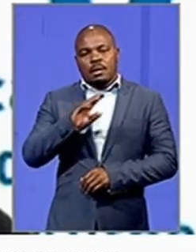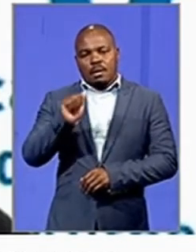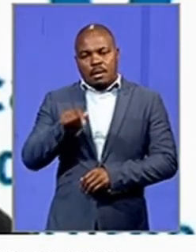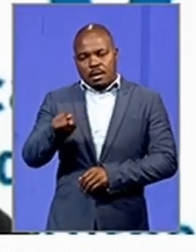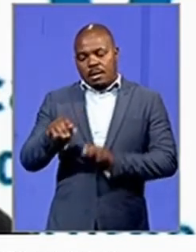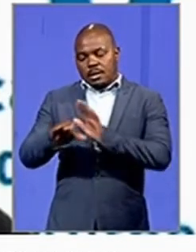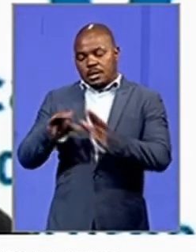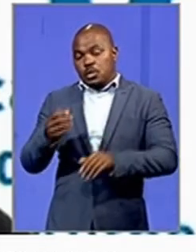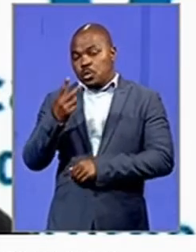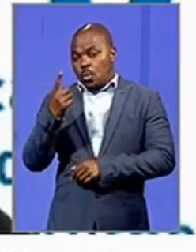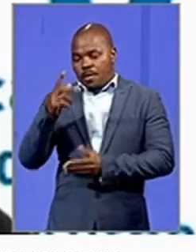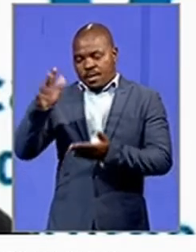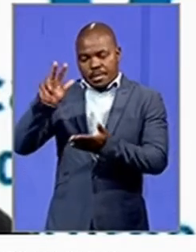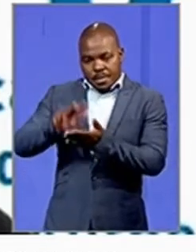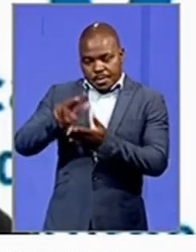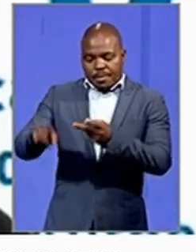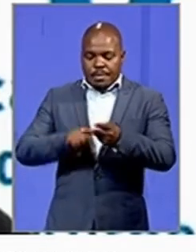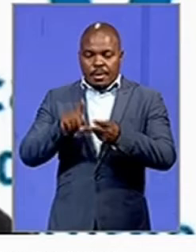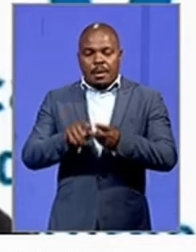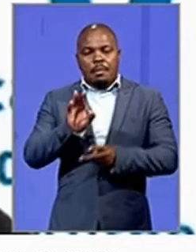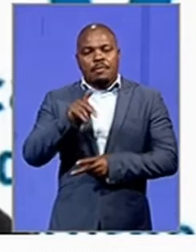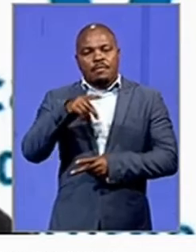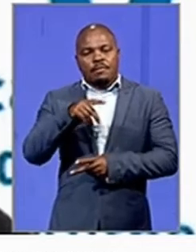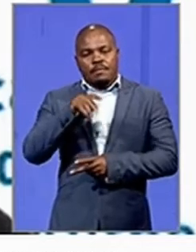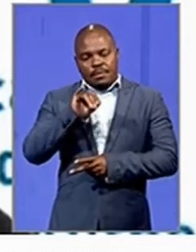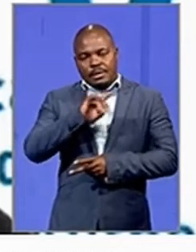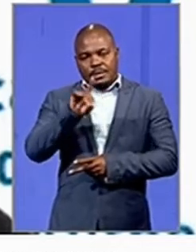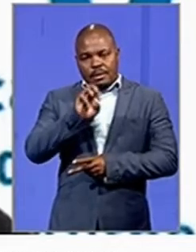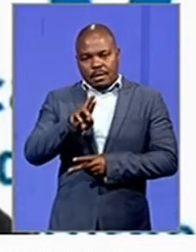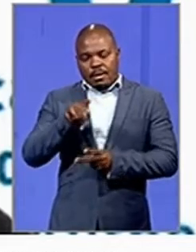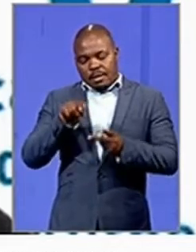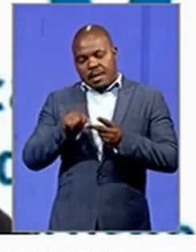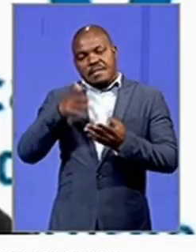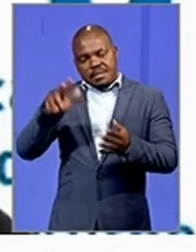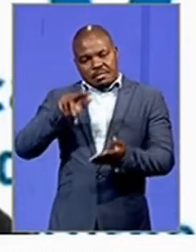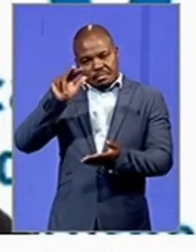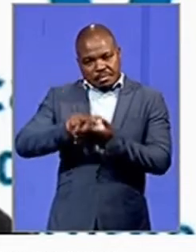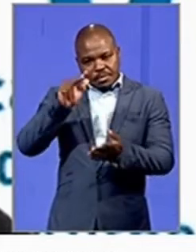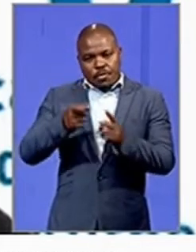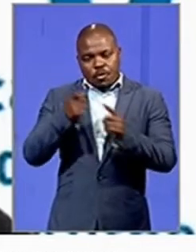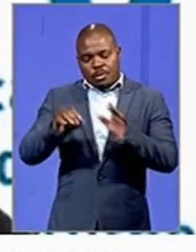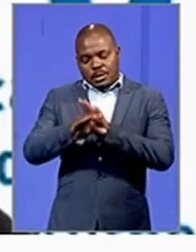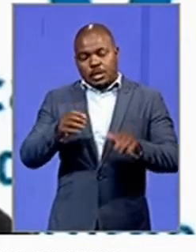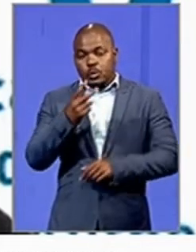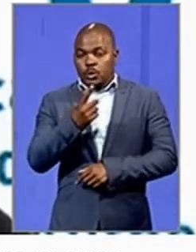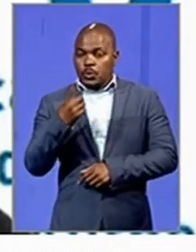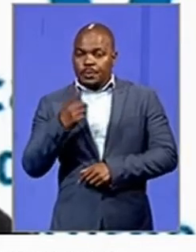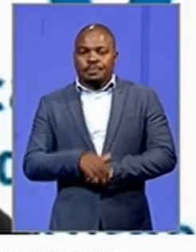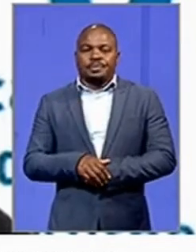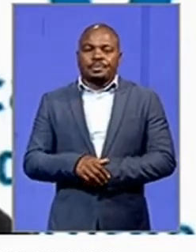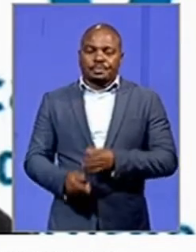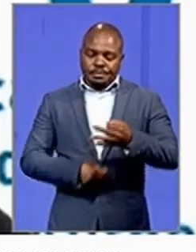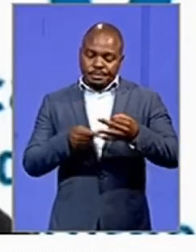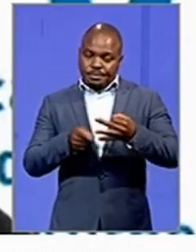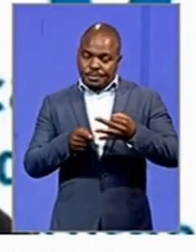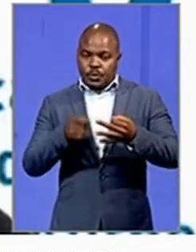Section 21. It is the Pfizer-BioNTech that was authorized also under Section 21. We